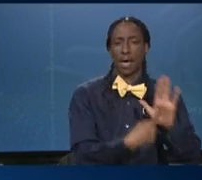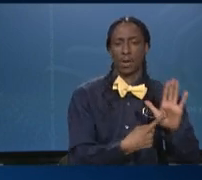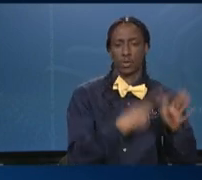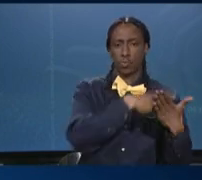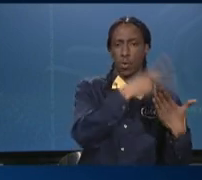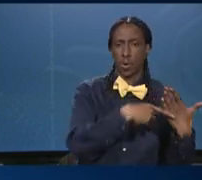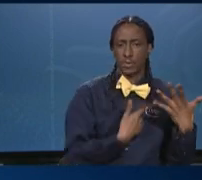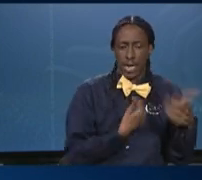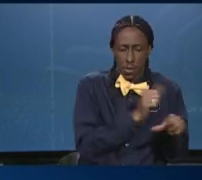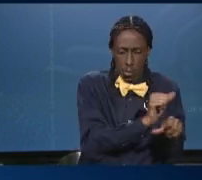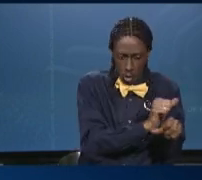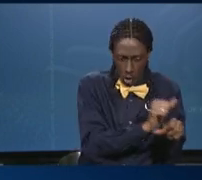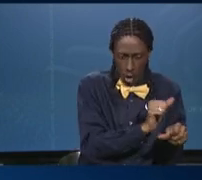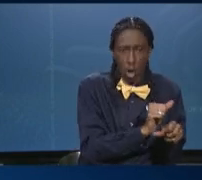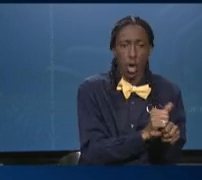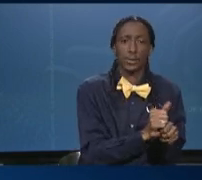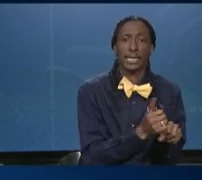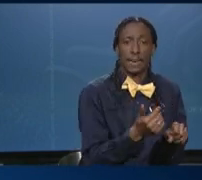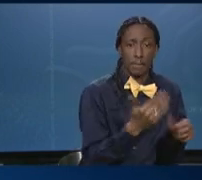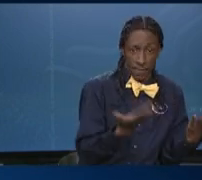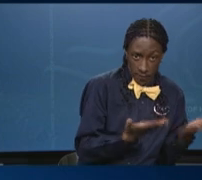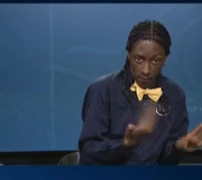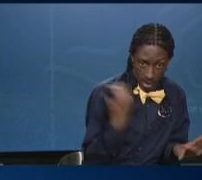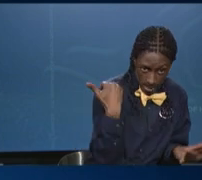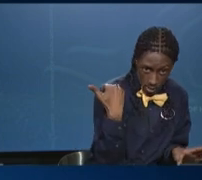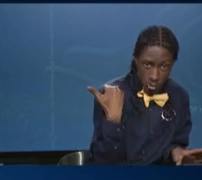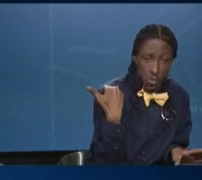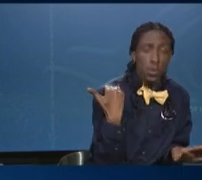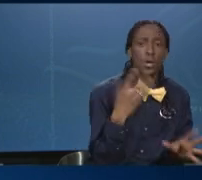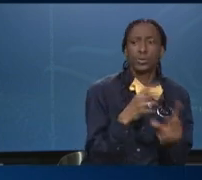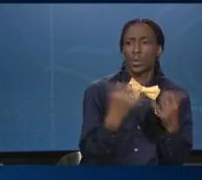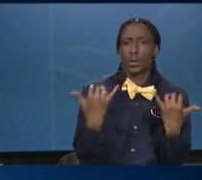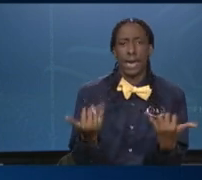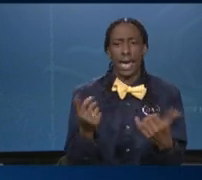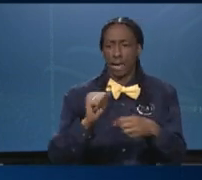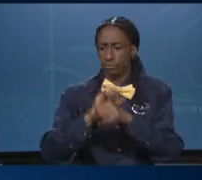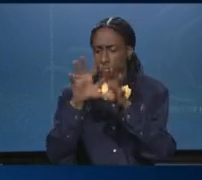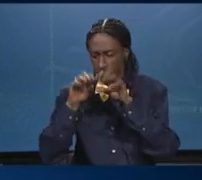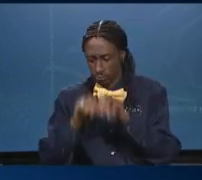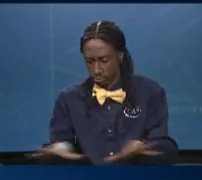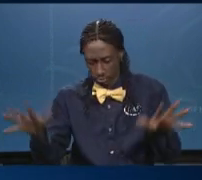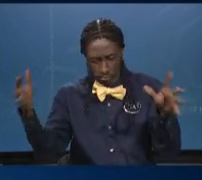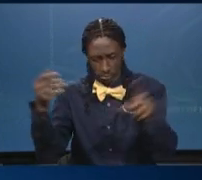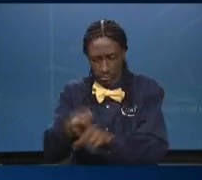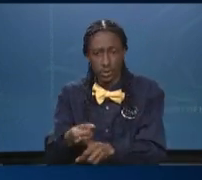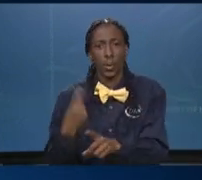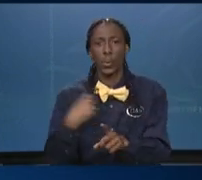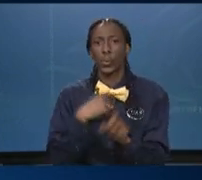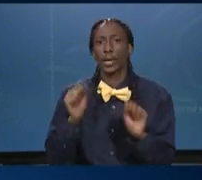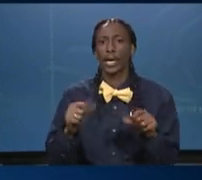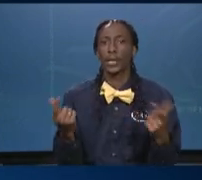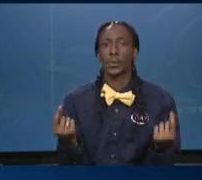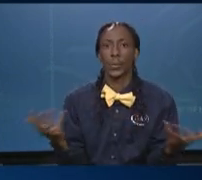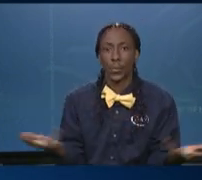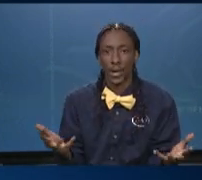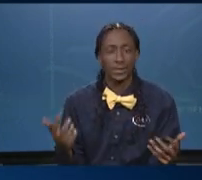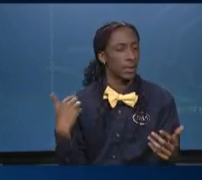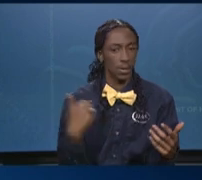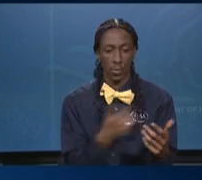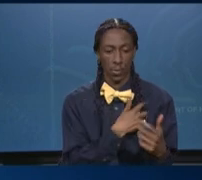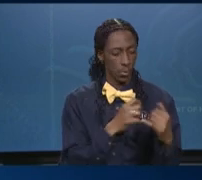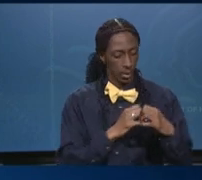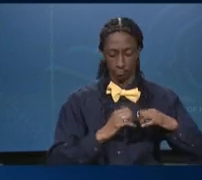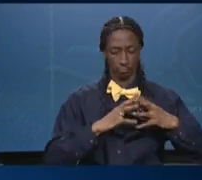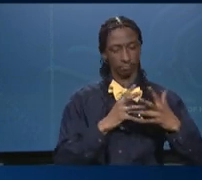when I was here at the department before. So then lo and behold, the pandemic hits, and what are we able to do? We mobilized